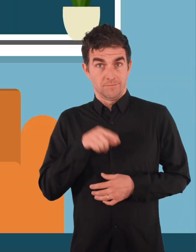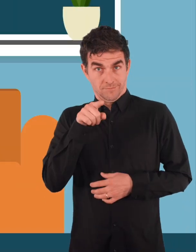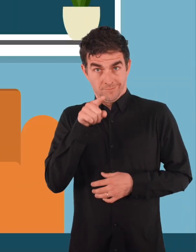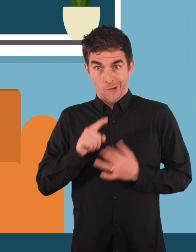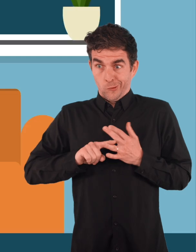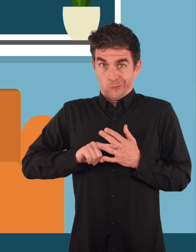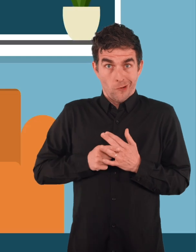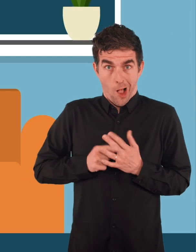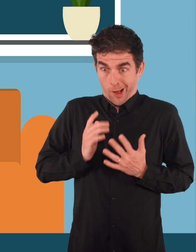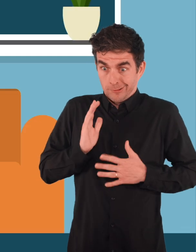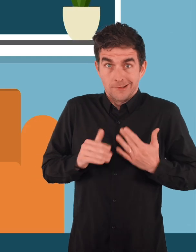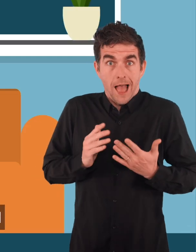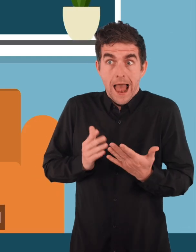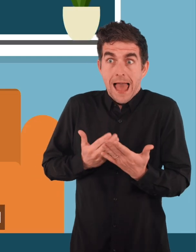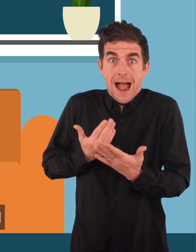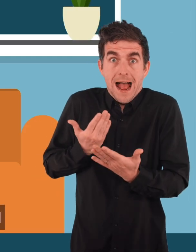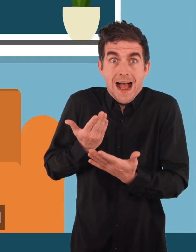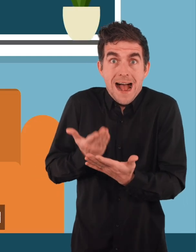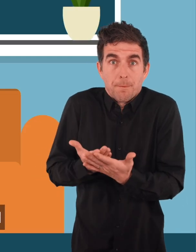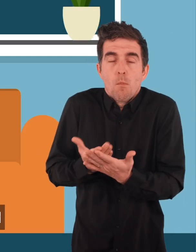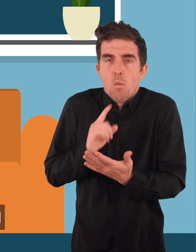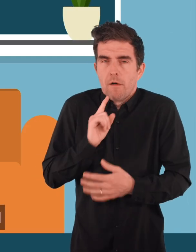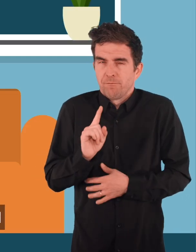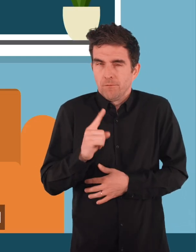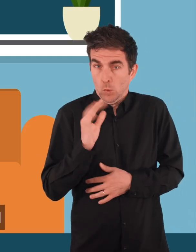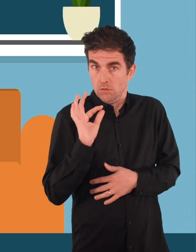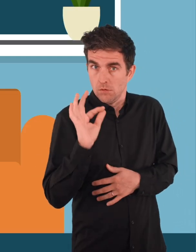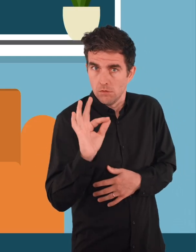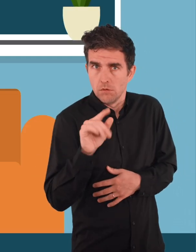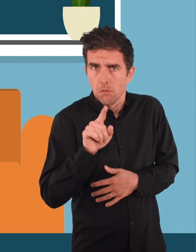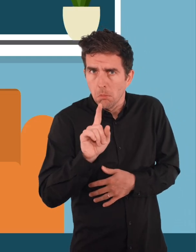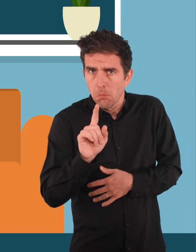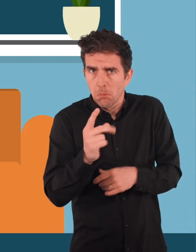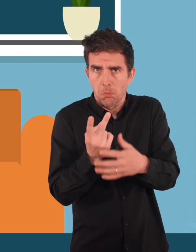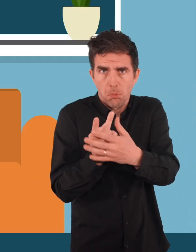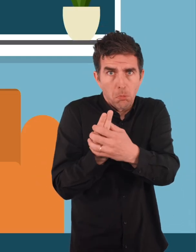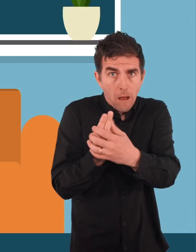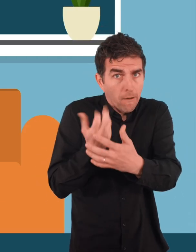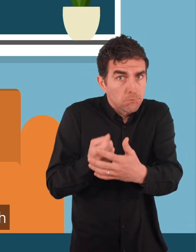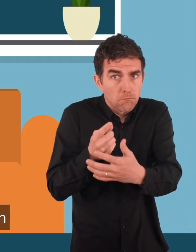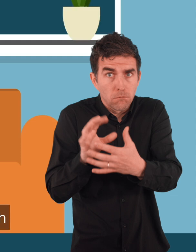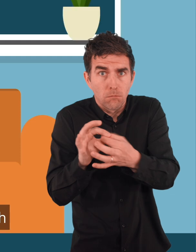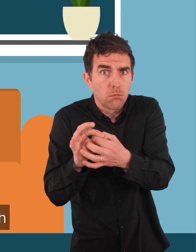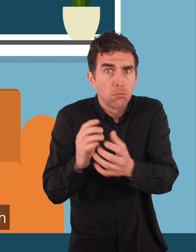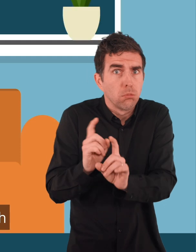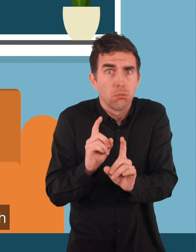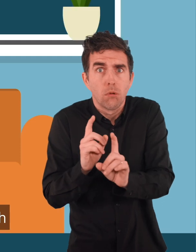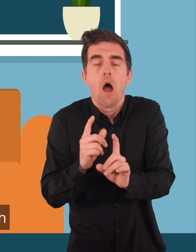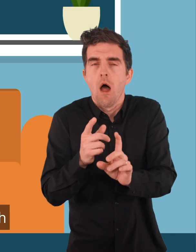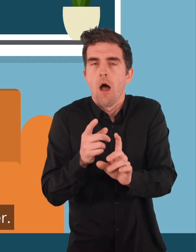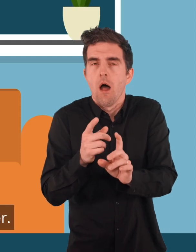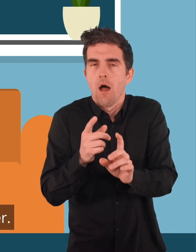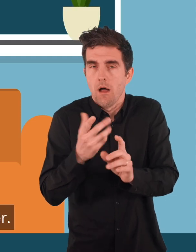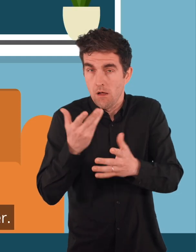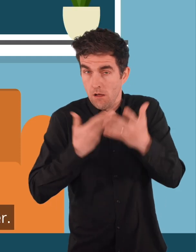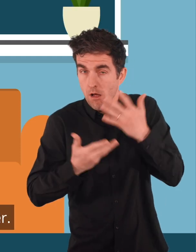When you begin the claim process, the first question you will be asked is about your relationships. This is because we need to establish